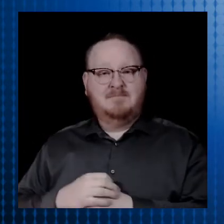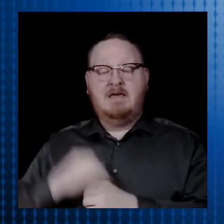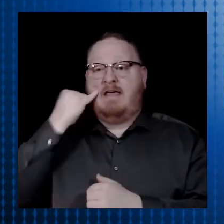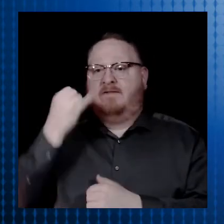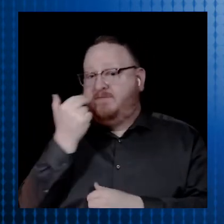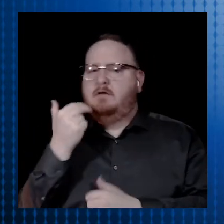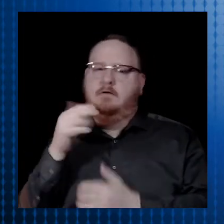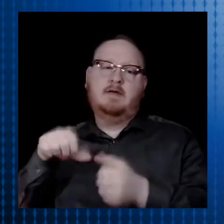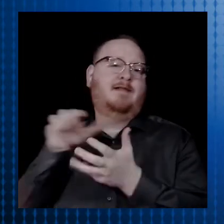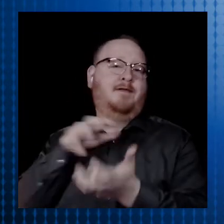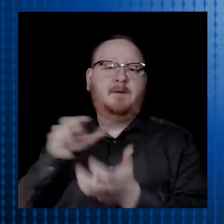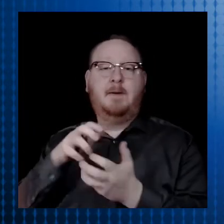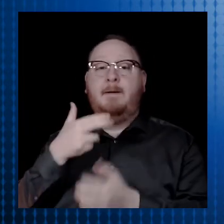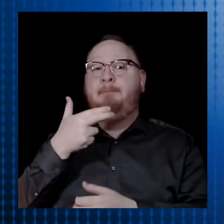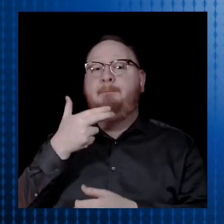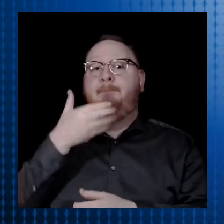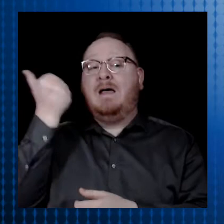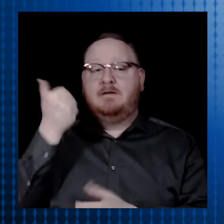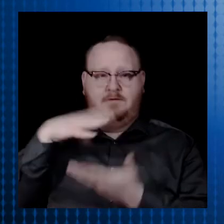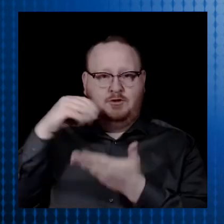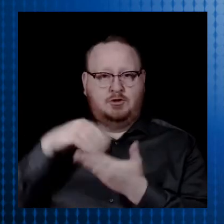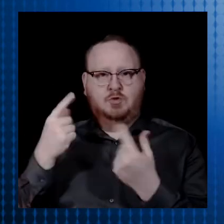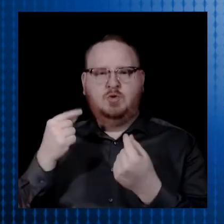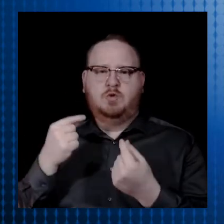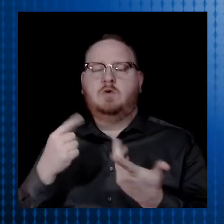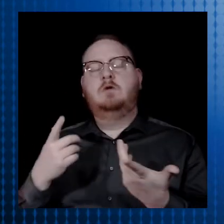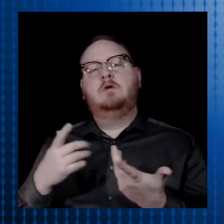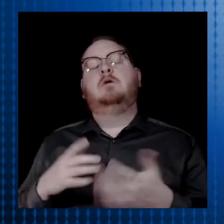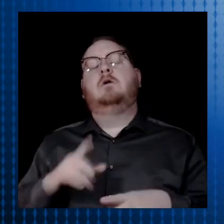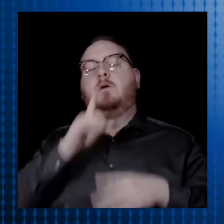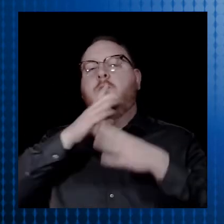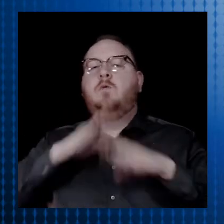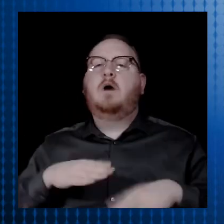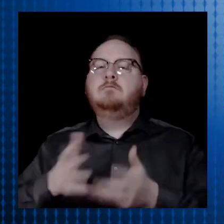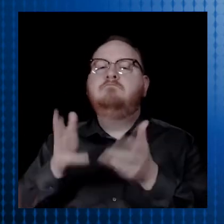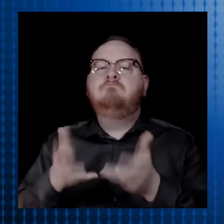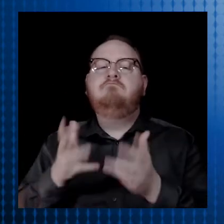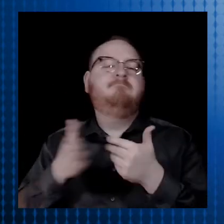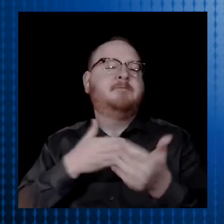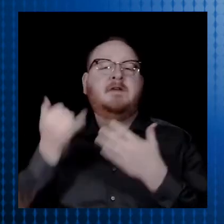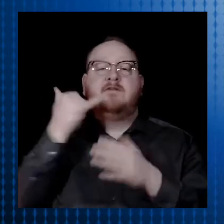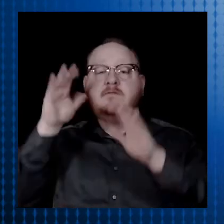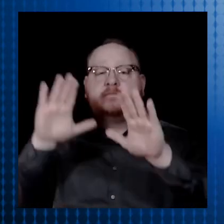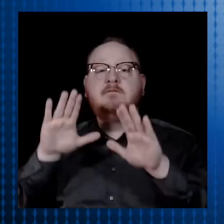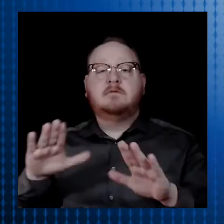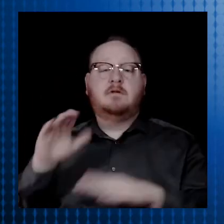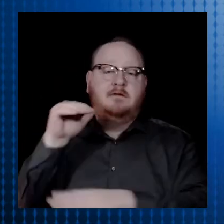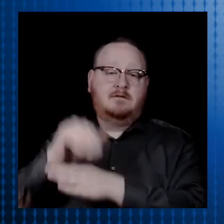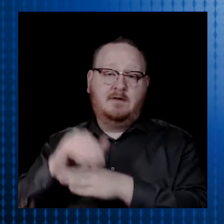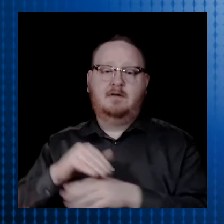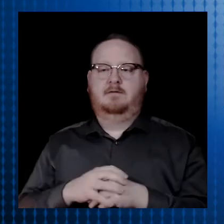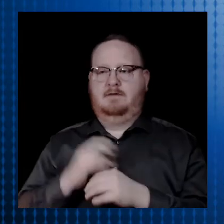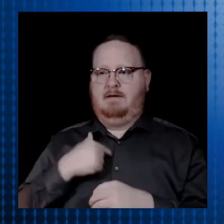comes from a quiet conversation, even on a Sunday night. They encouraged me to try new things and laughed when I messed up. They made